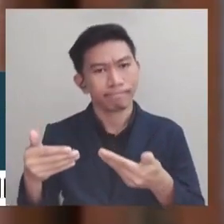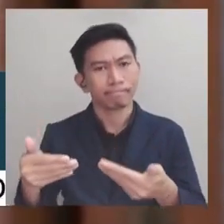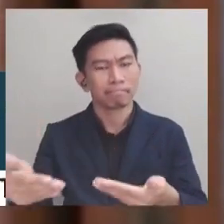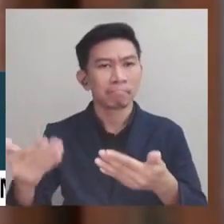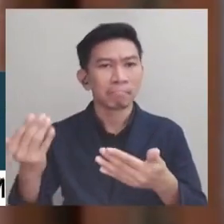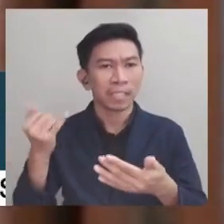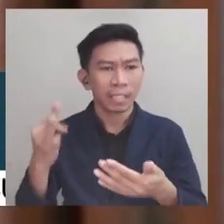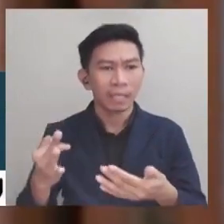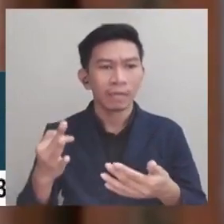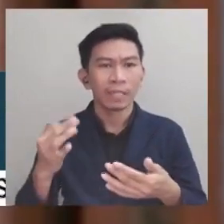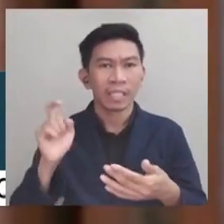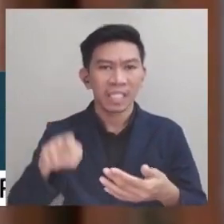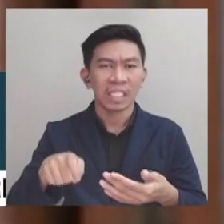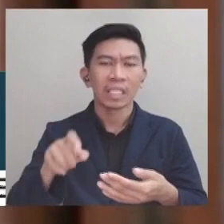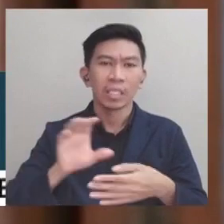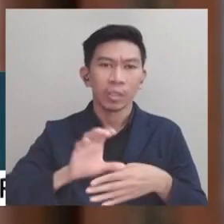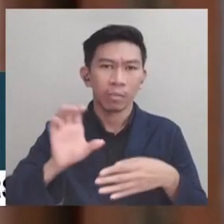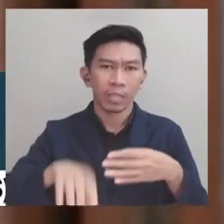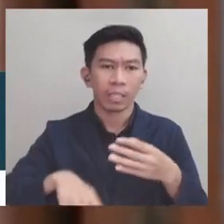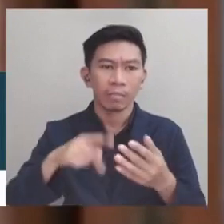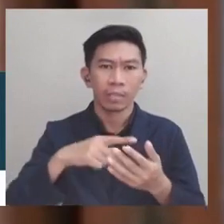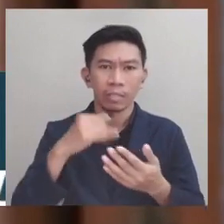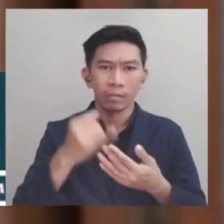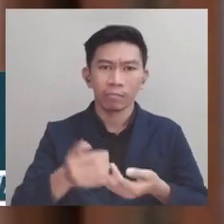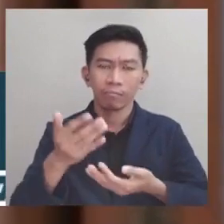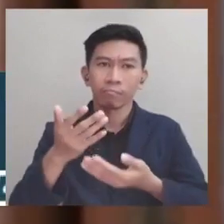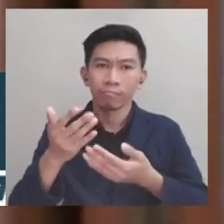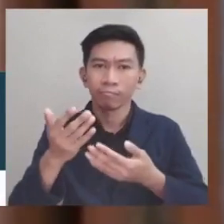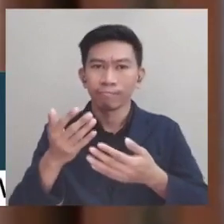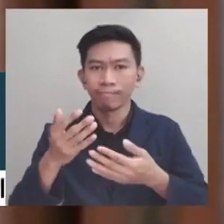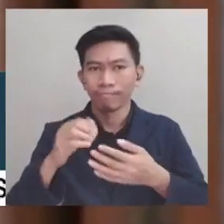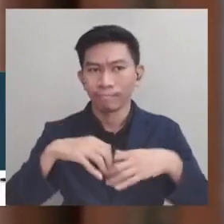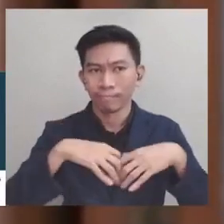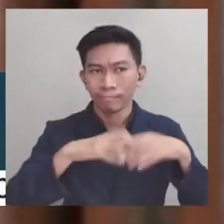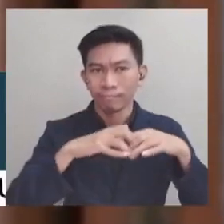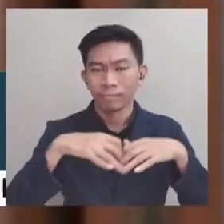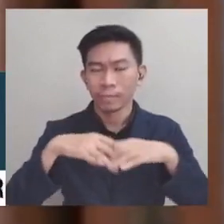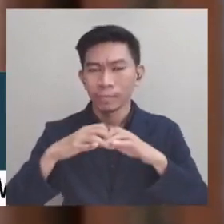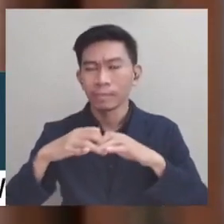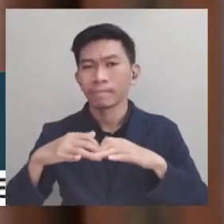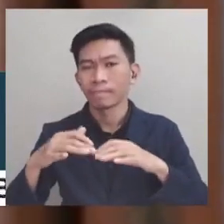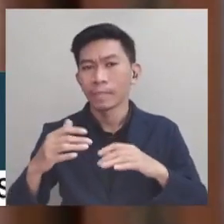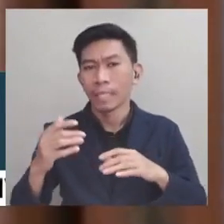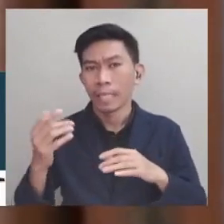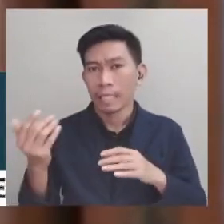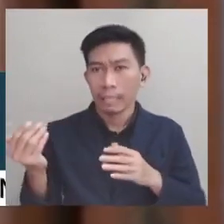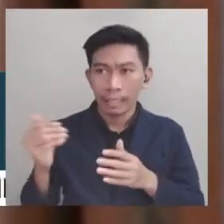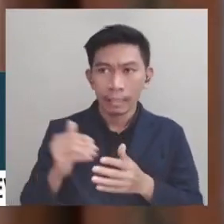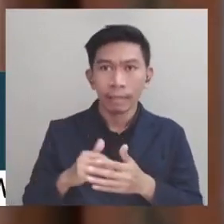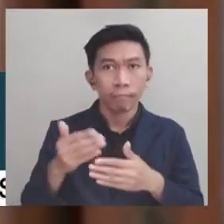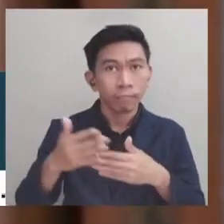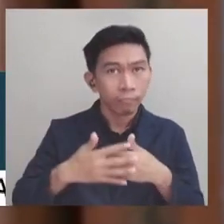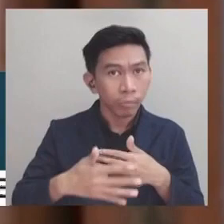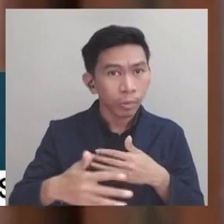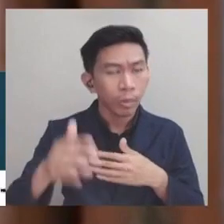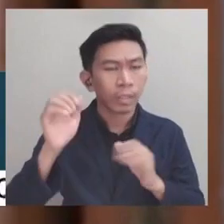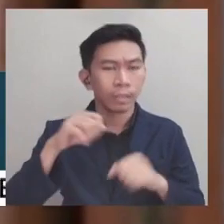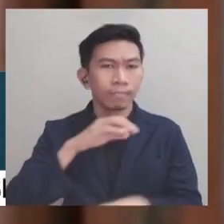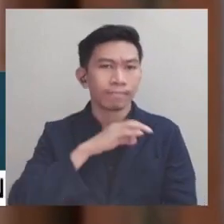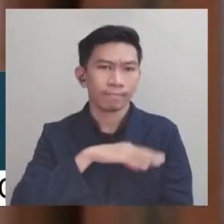the projects as they have been designed, and we will to be able to reap the benefits in the longer